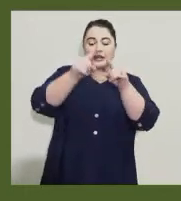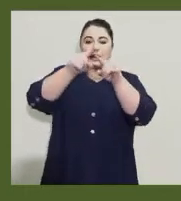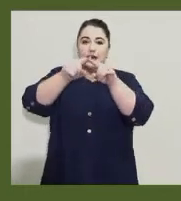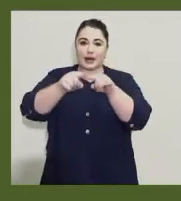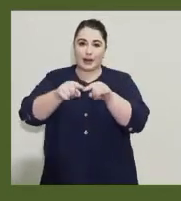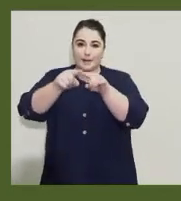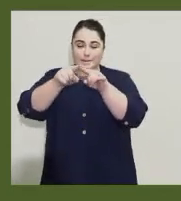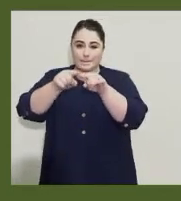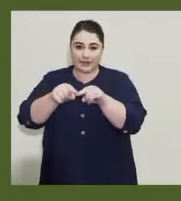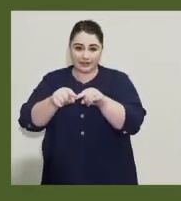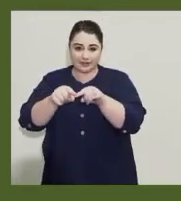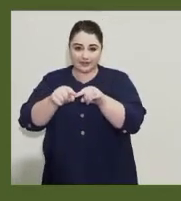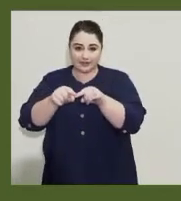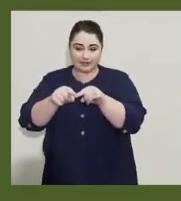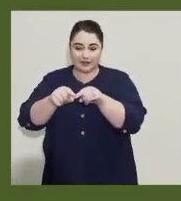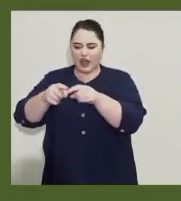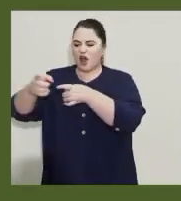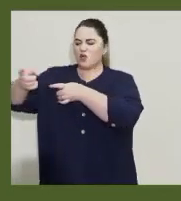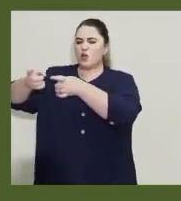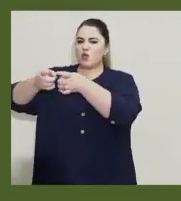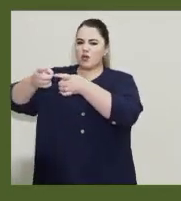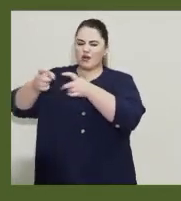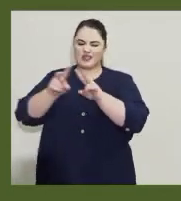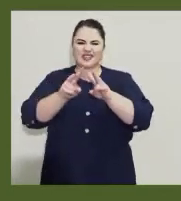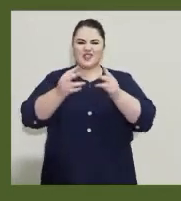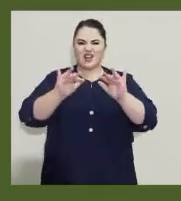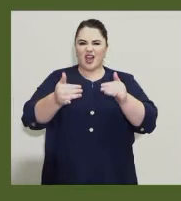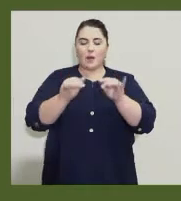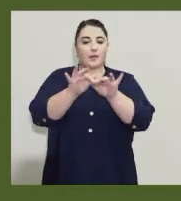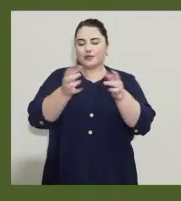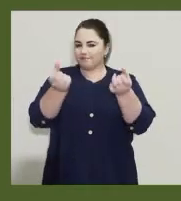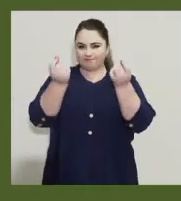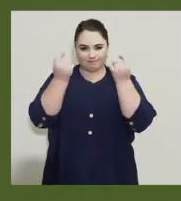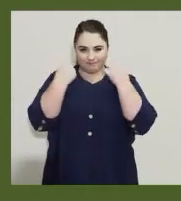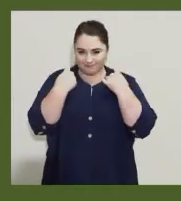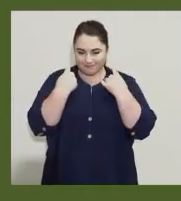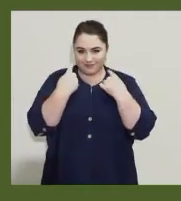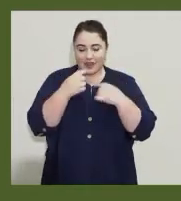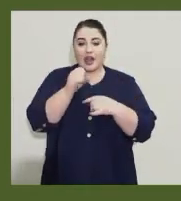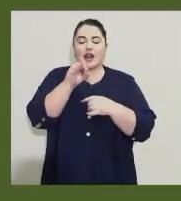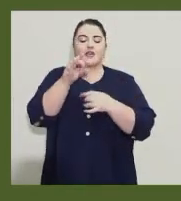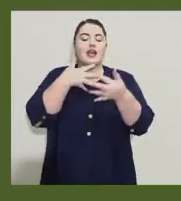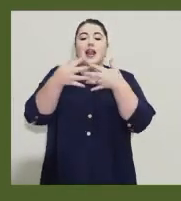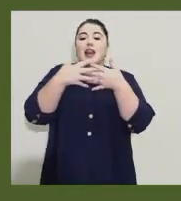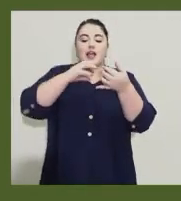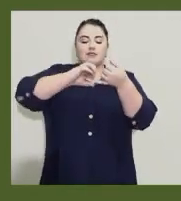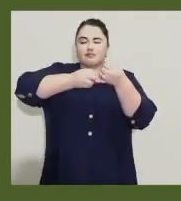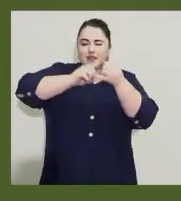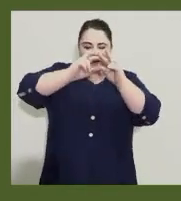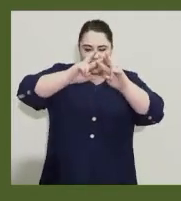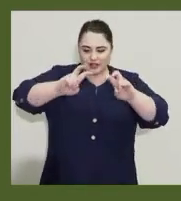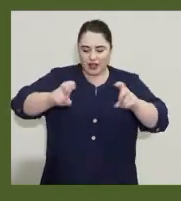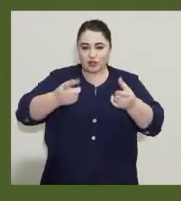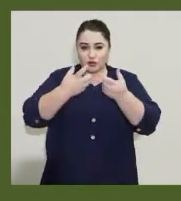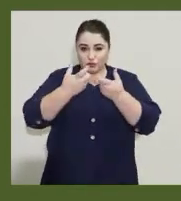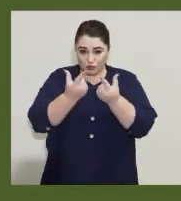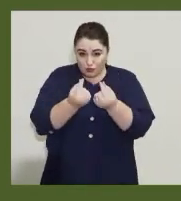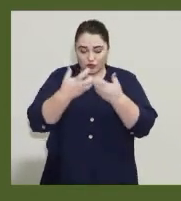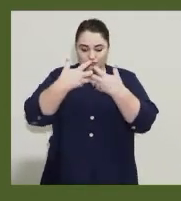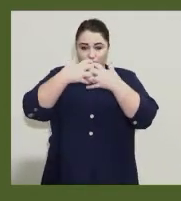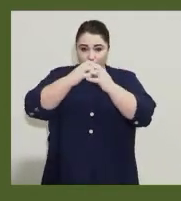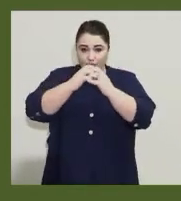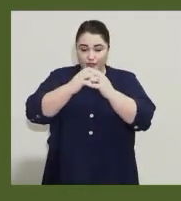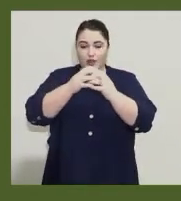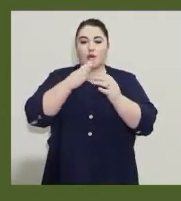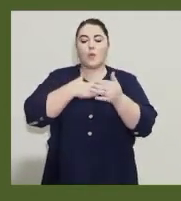independent variable, dependent, and what are the controlled variables. And then whenever you set up any investigations, you